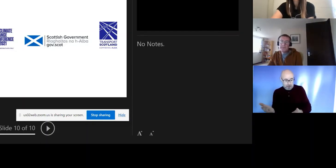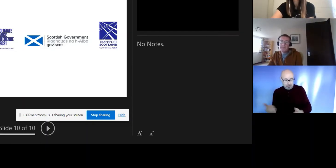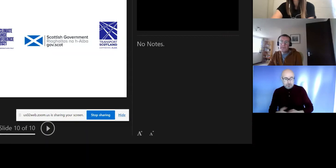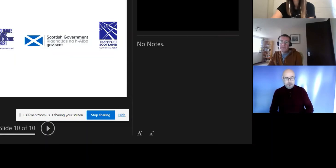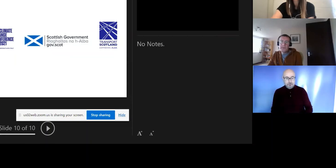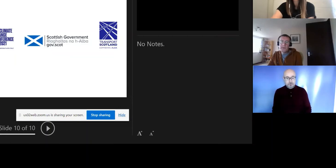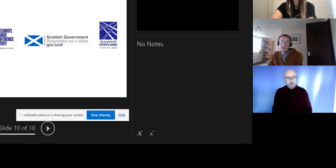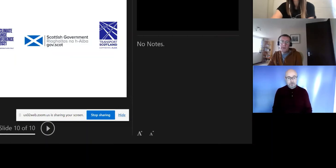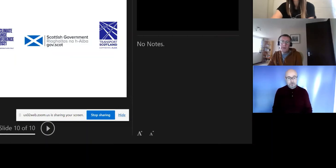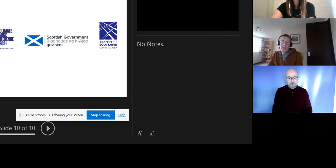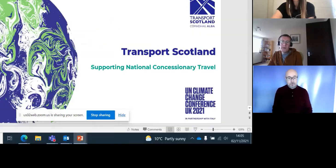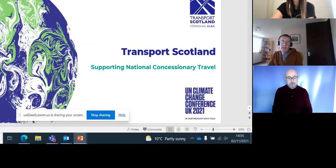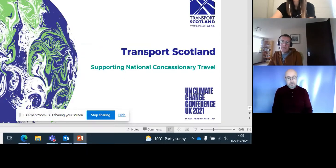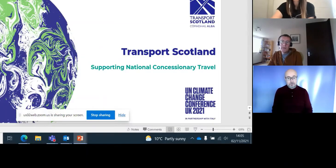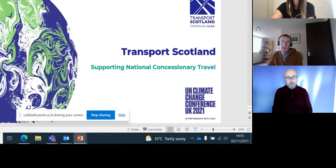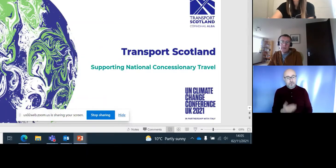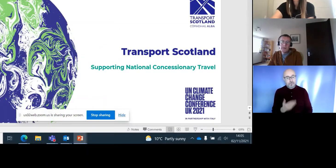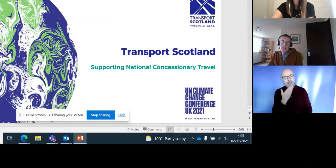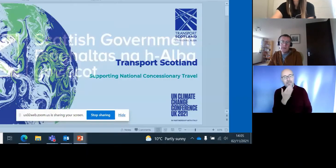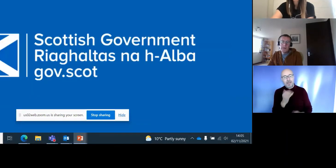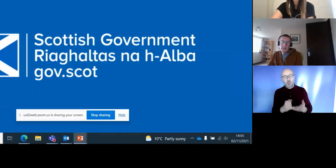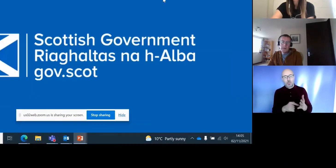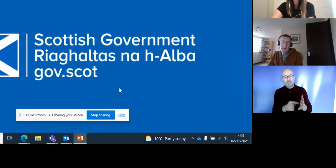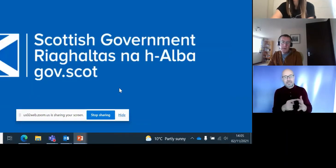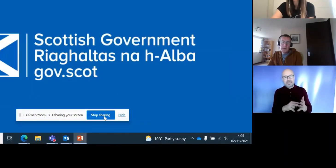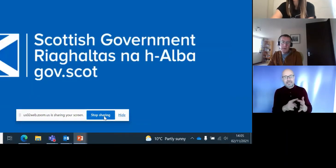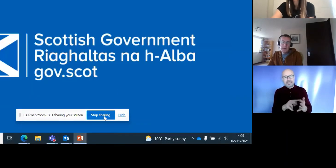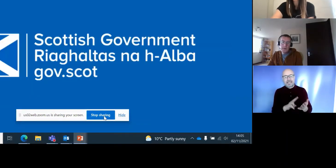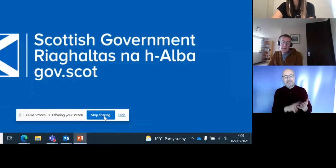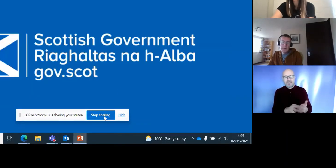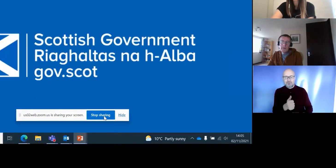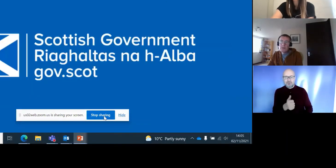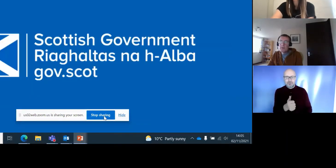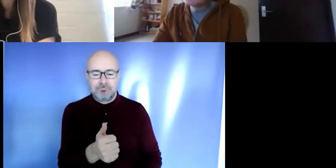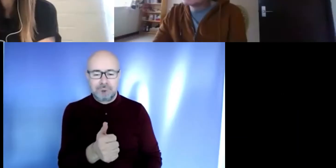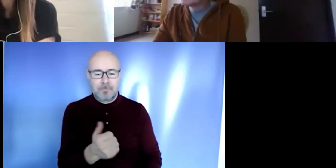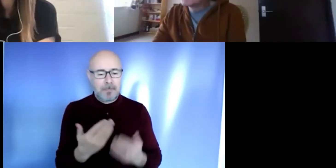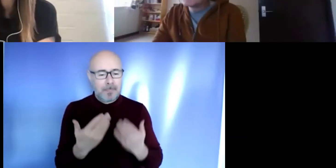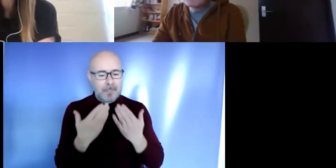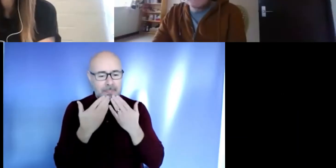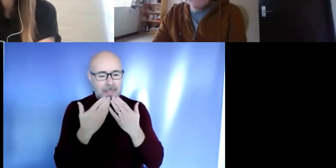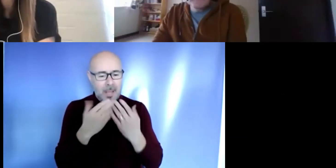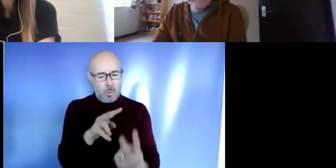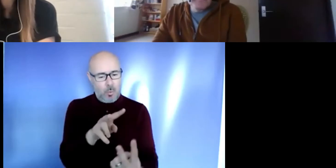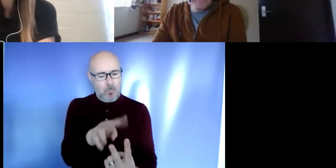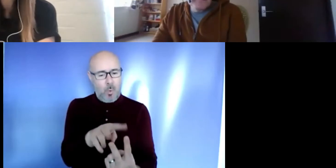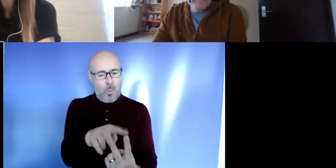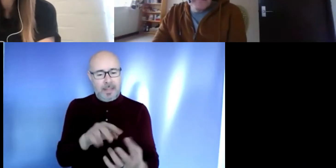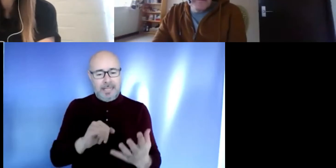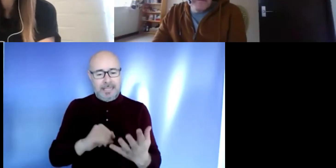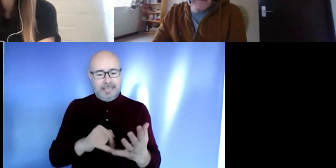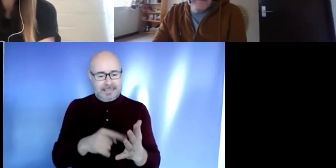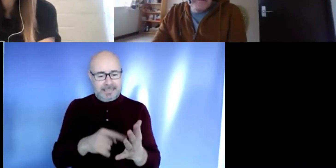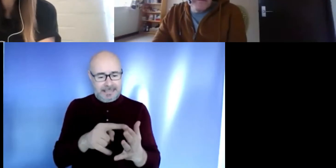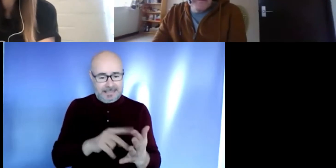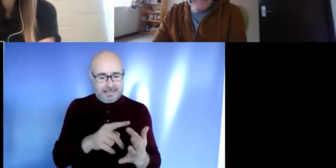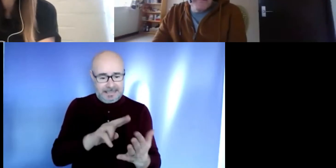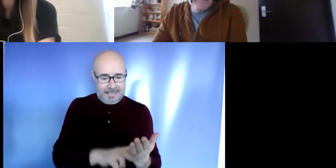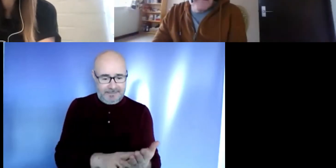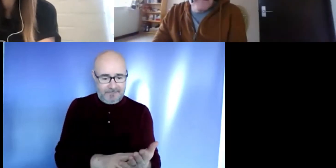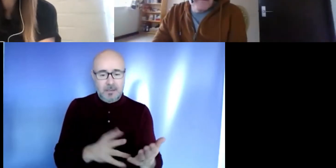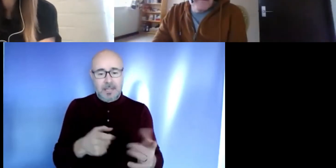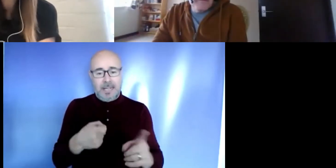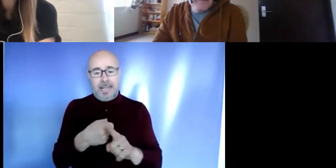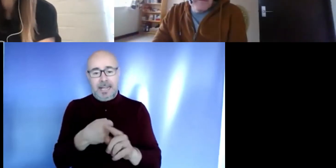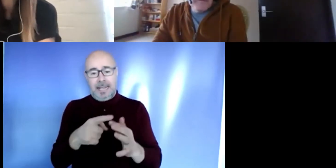Stephen. If you can stop sharing your screen, that would be helpful. I think thanks to both Keith and Stephen for those presentations. I